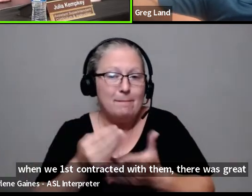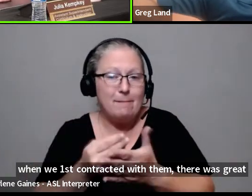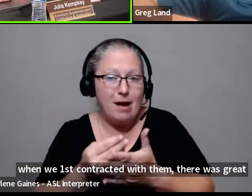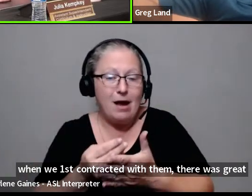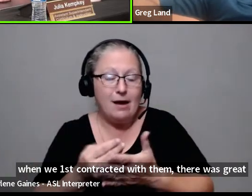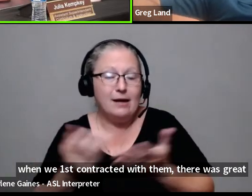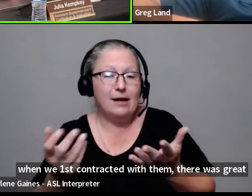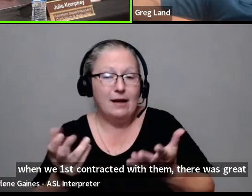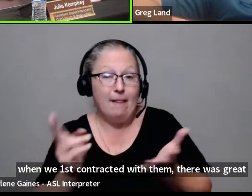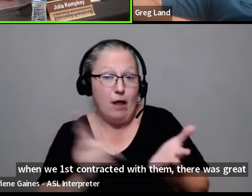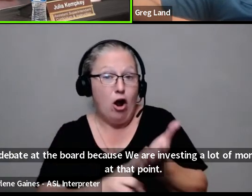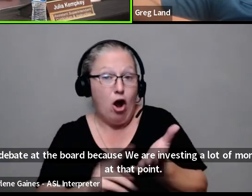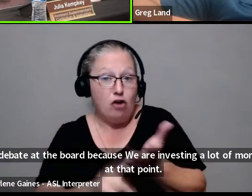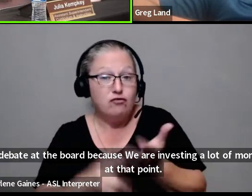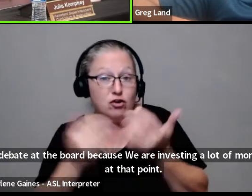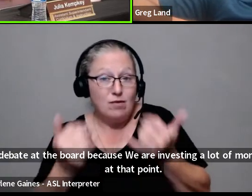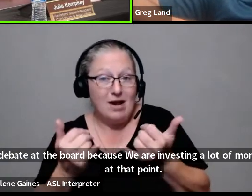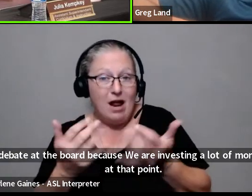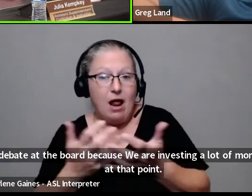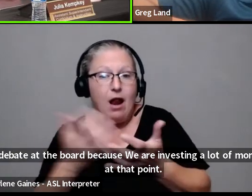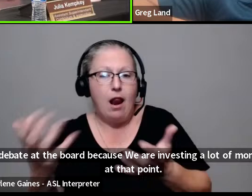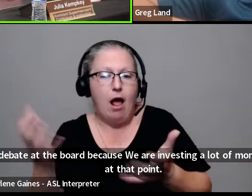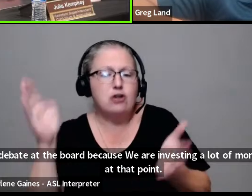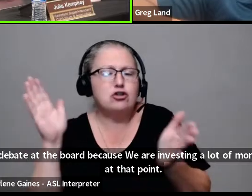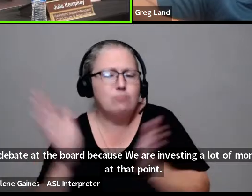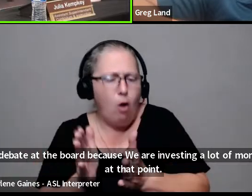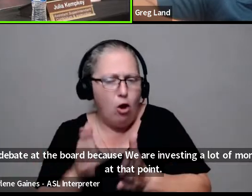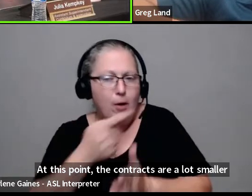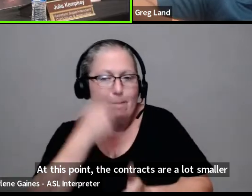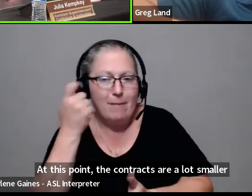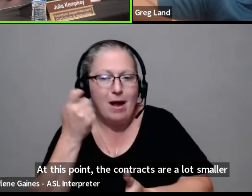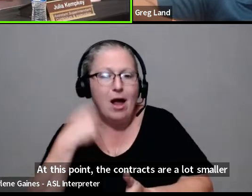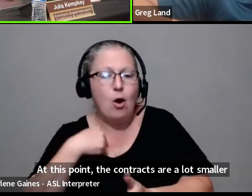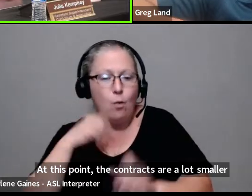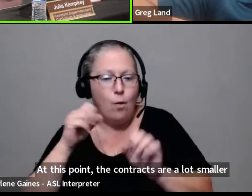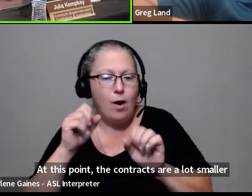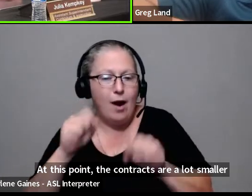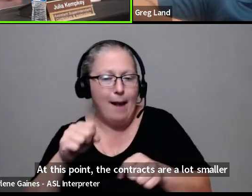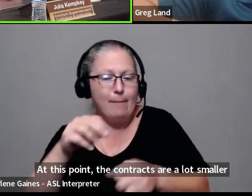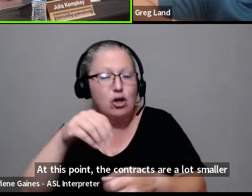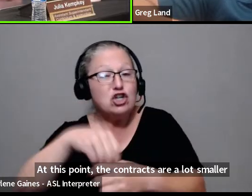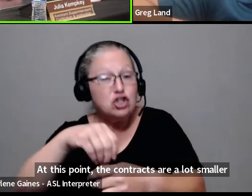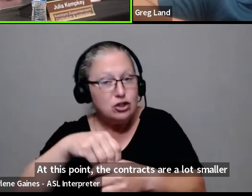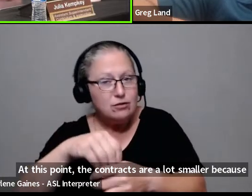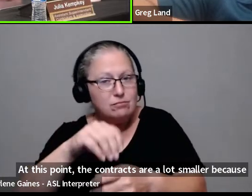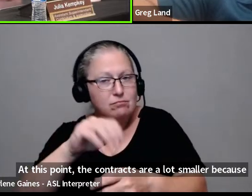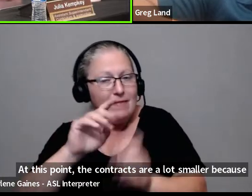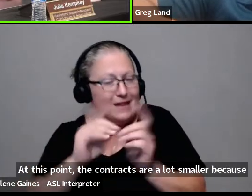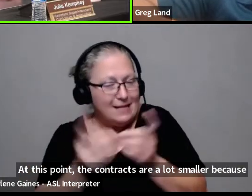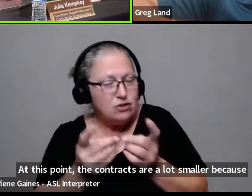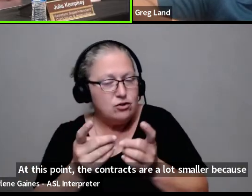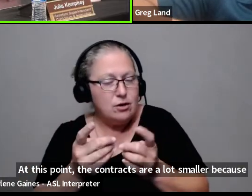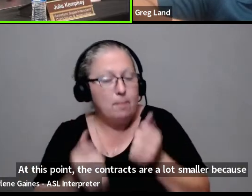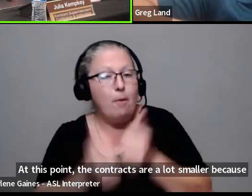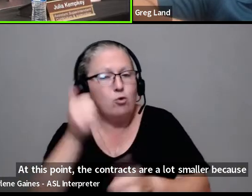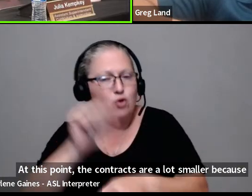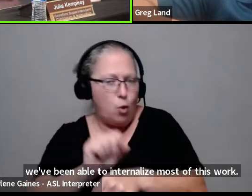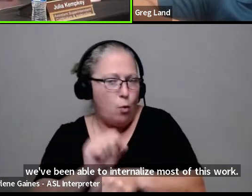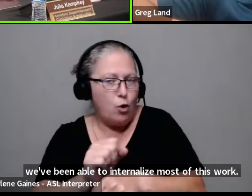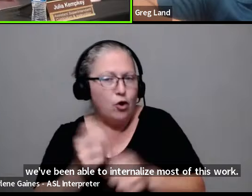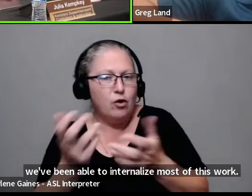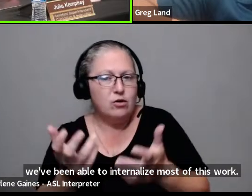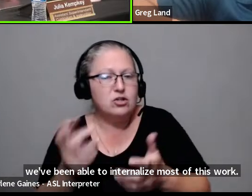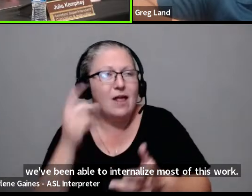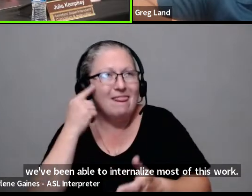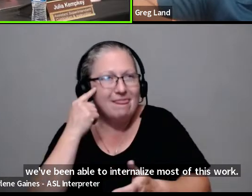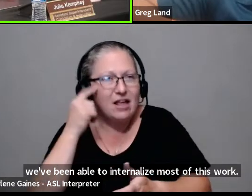this point, the contracts are a lot smaller because we've been able to internalize most of this work. So, I mean, I think there